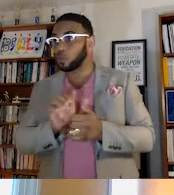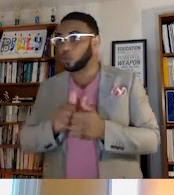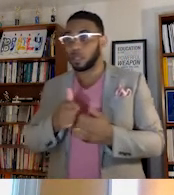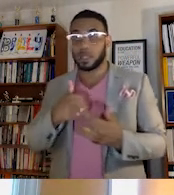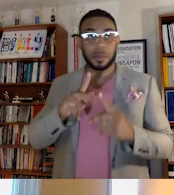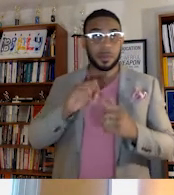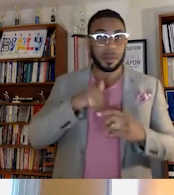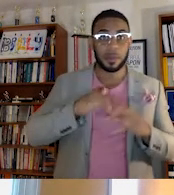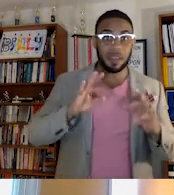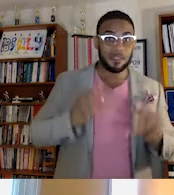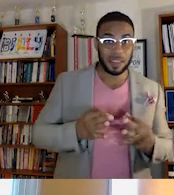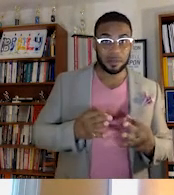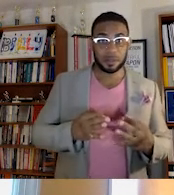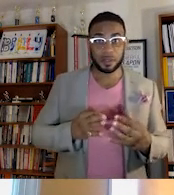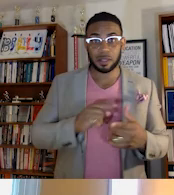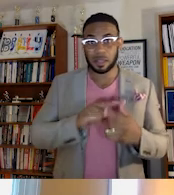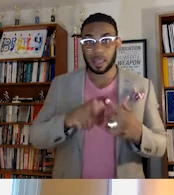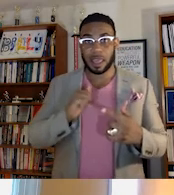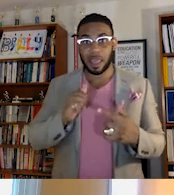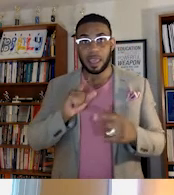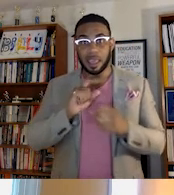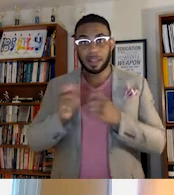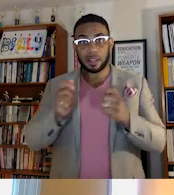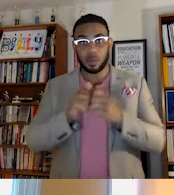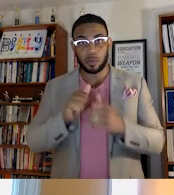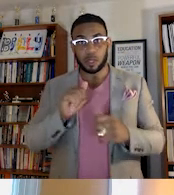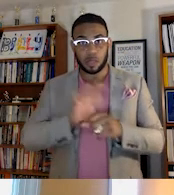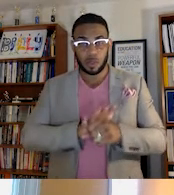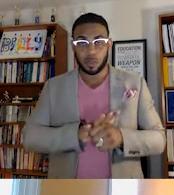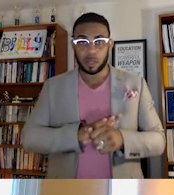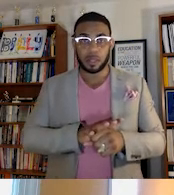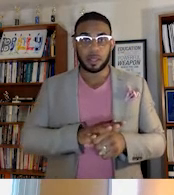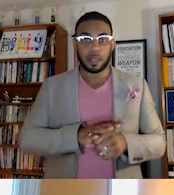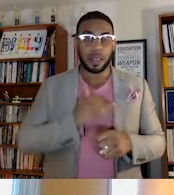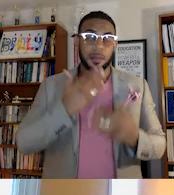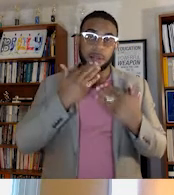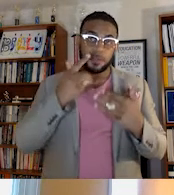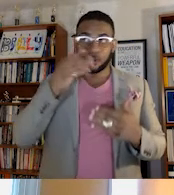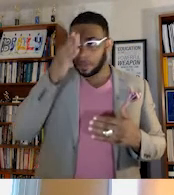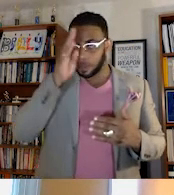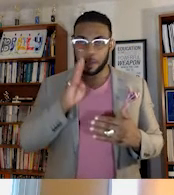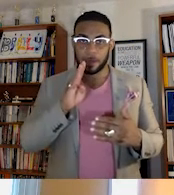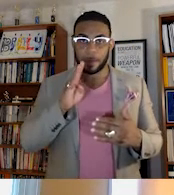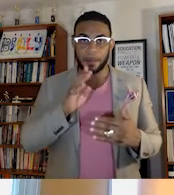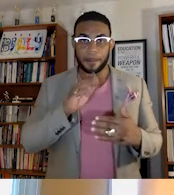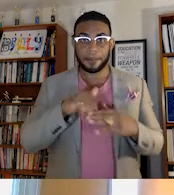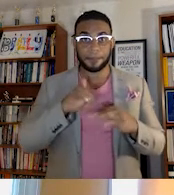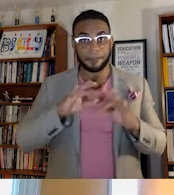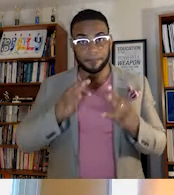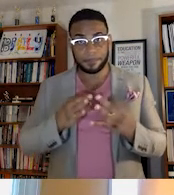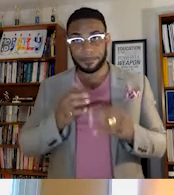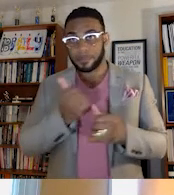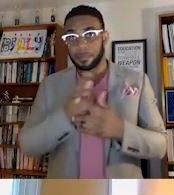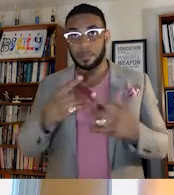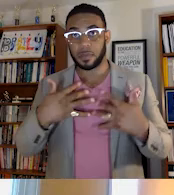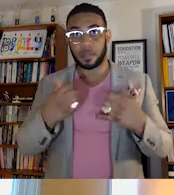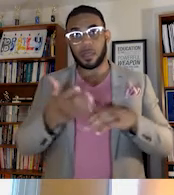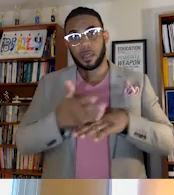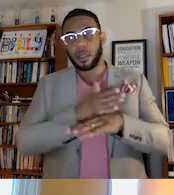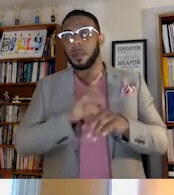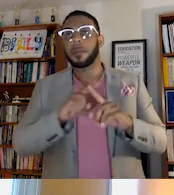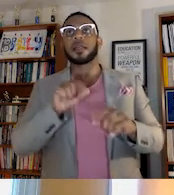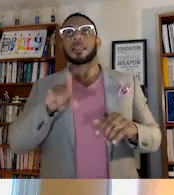know people in my family that have had to actually deal with it, and I'm thankful to God that in my family everyone is okay.